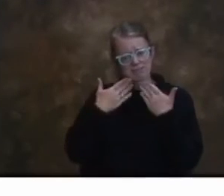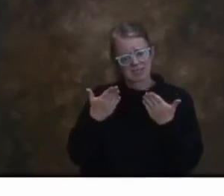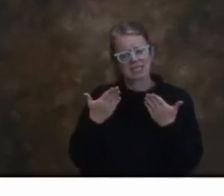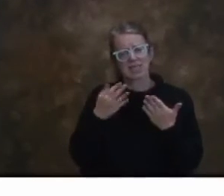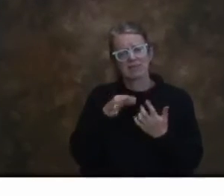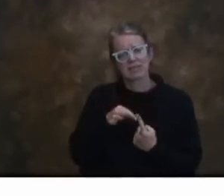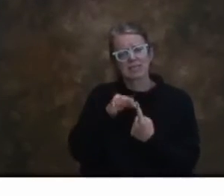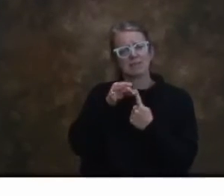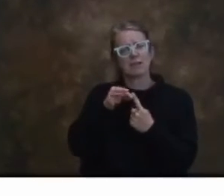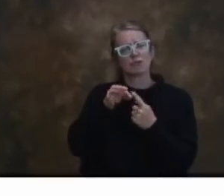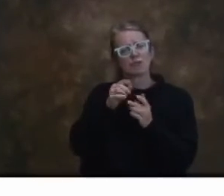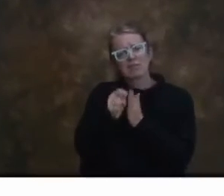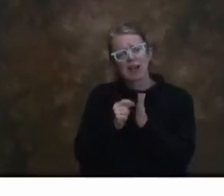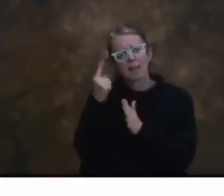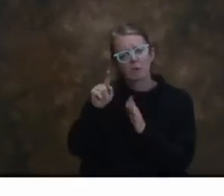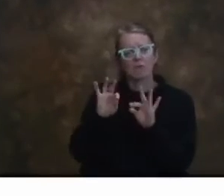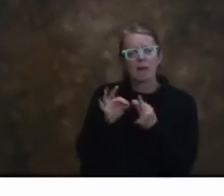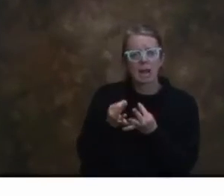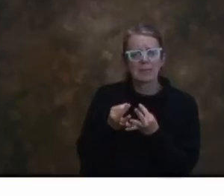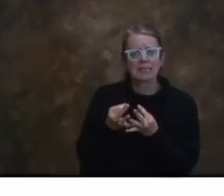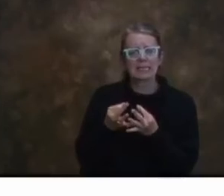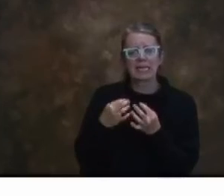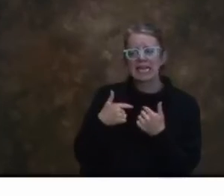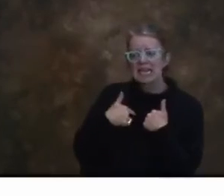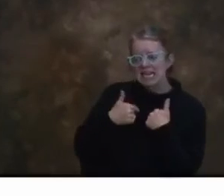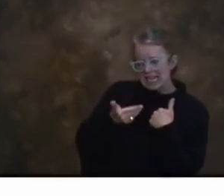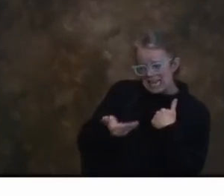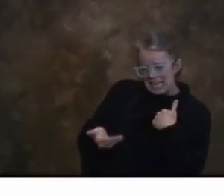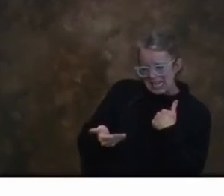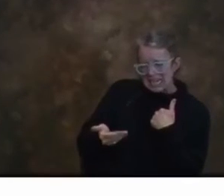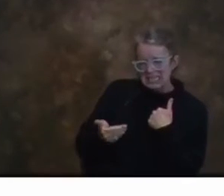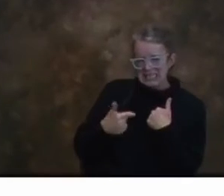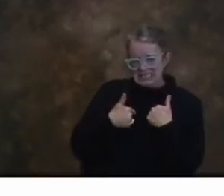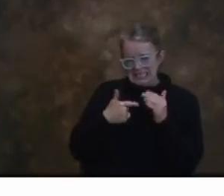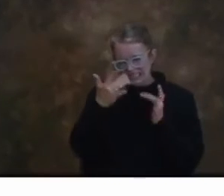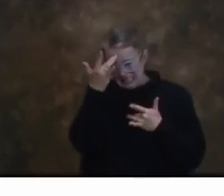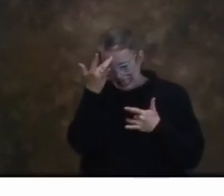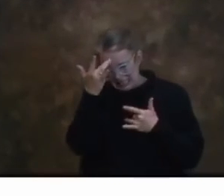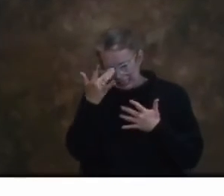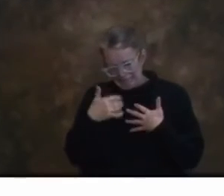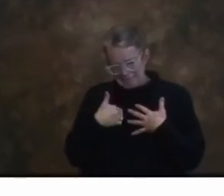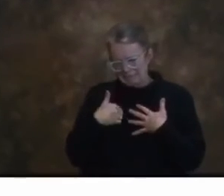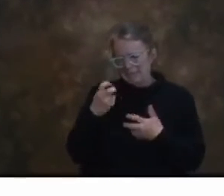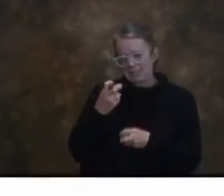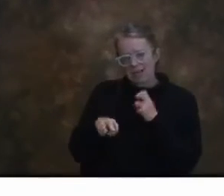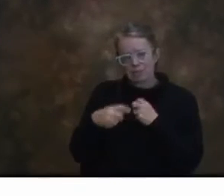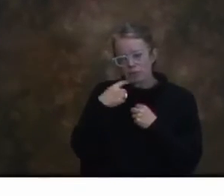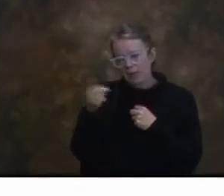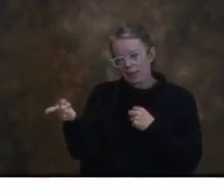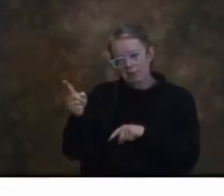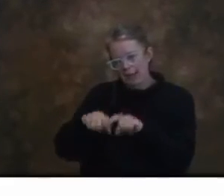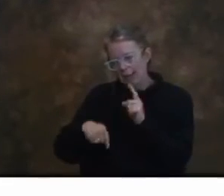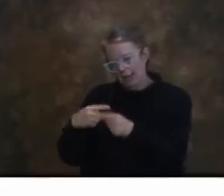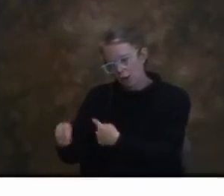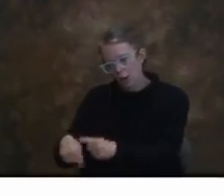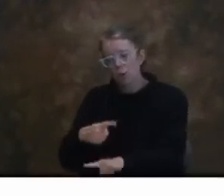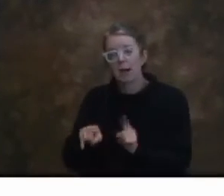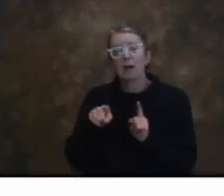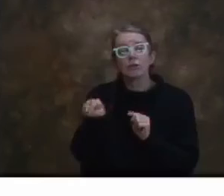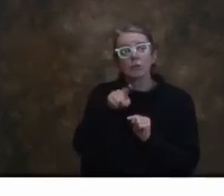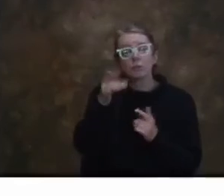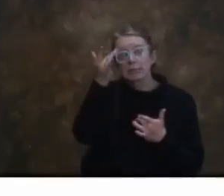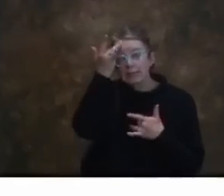hard sometimes to say, hey, I can't come, but this might be the very best decision you make. If you have symptoms, please do not